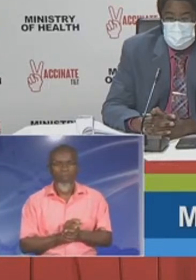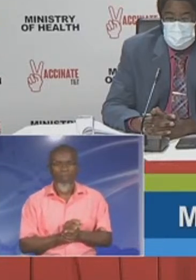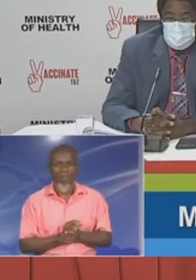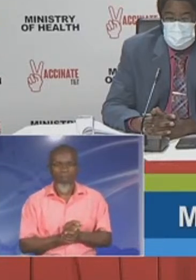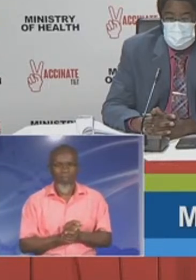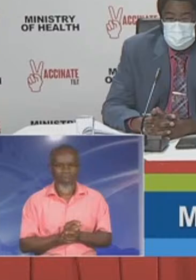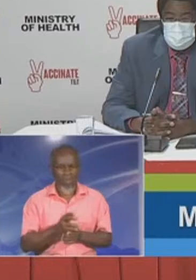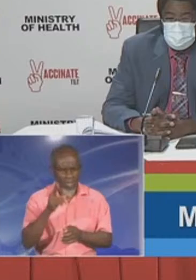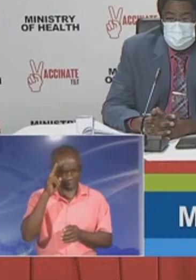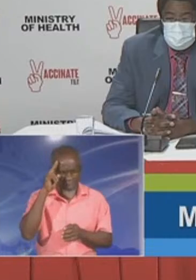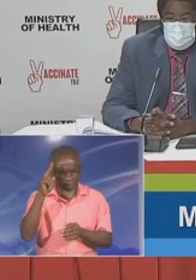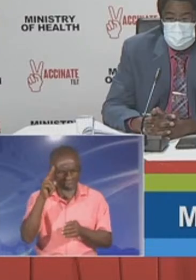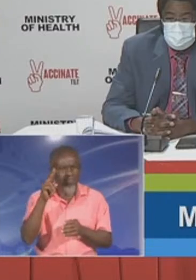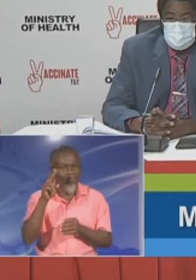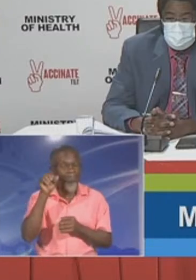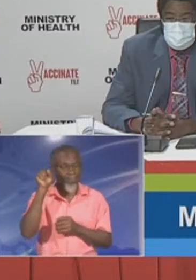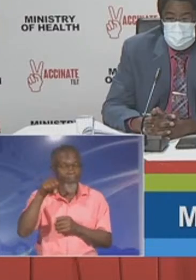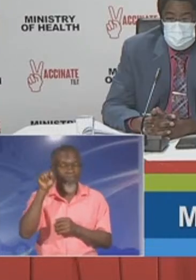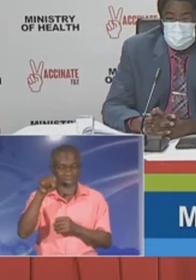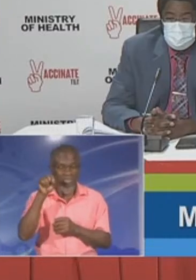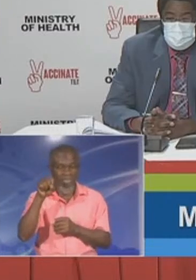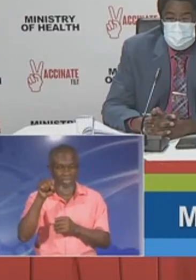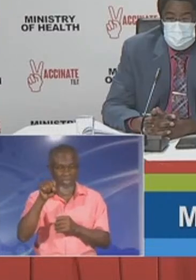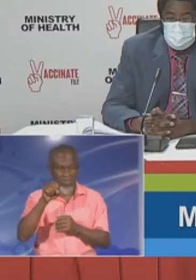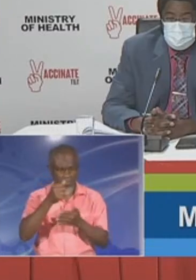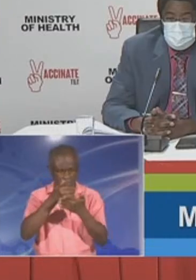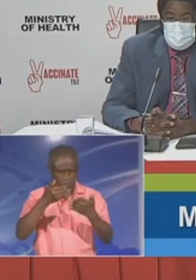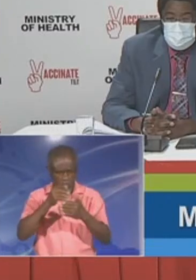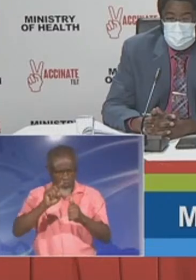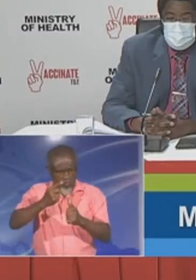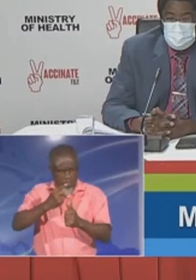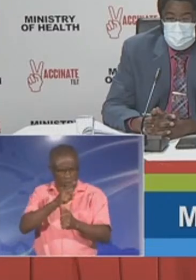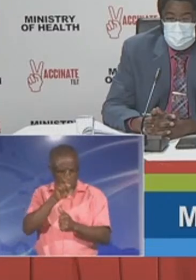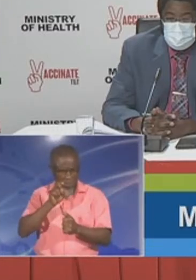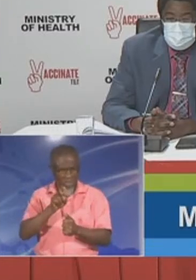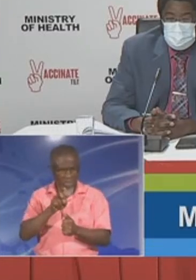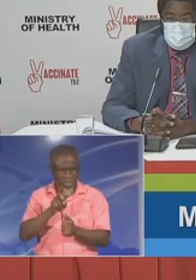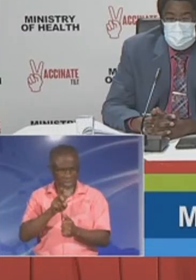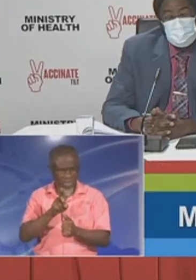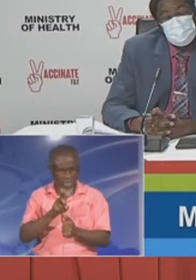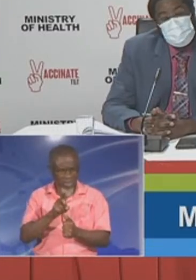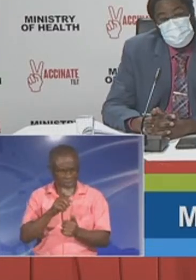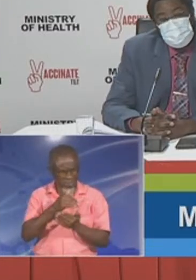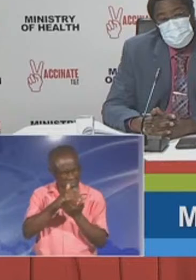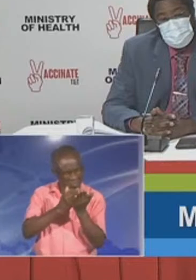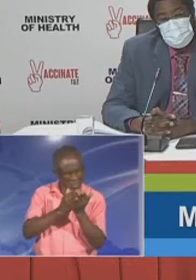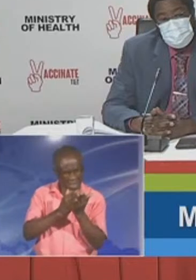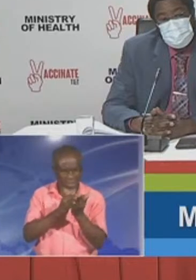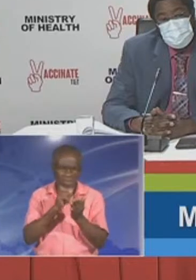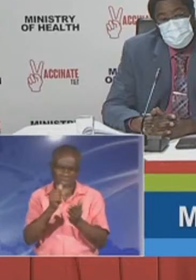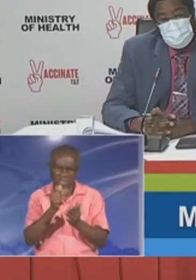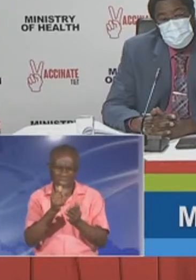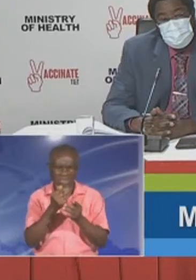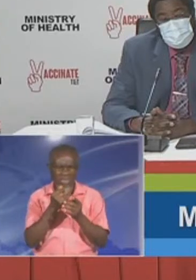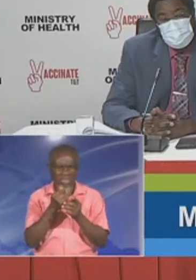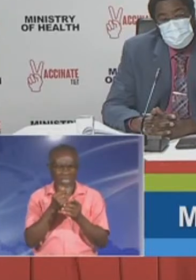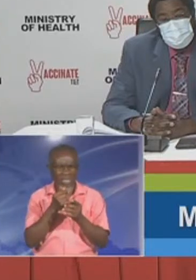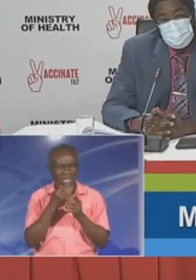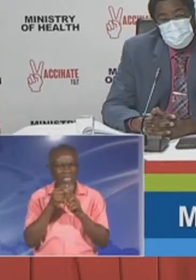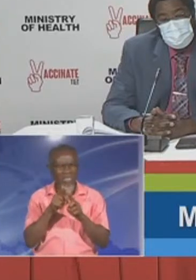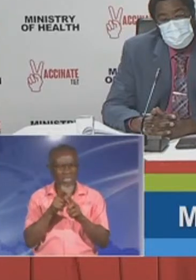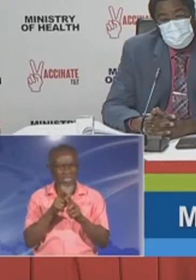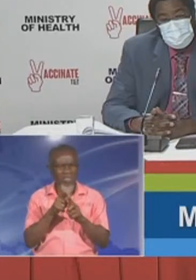Hi, yes. With respect to the first questions that I asked, I didn't get part of it answered, which is how do you all feel